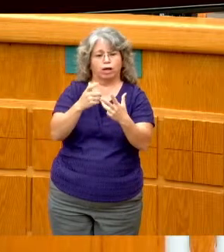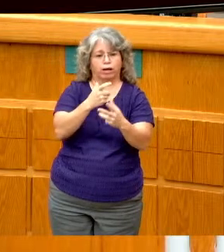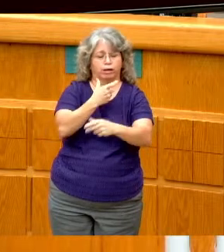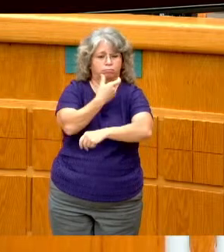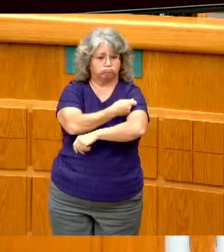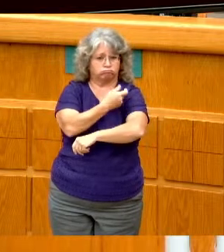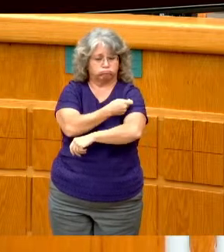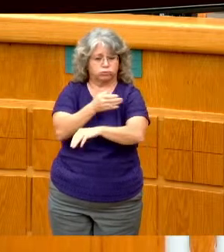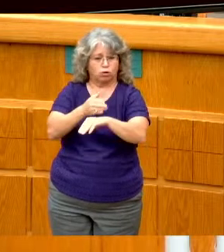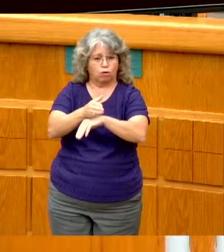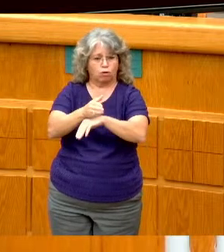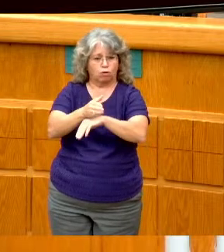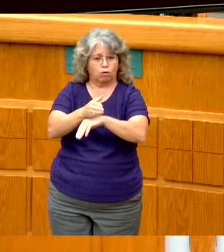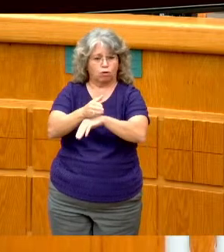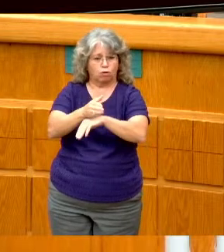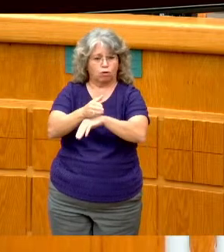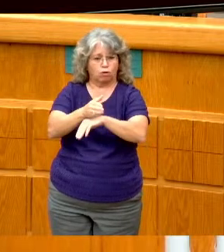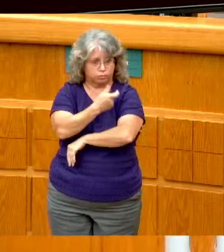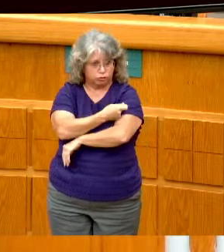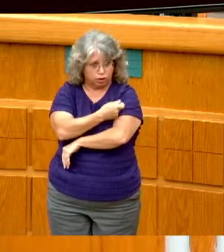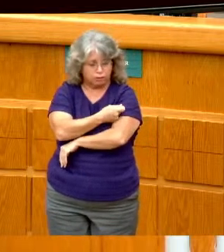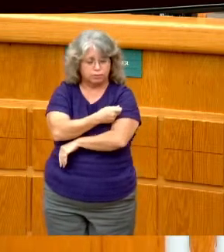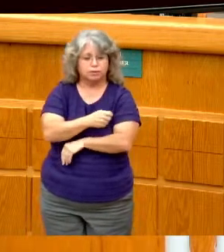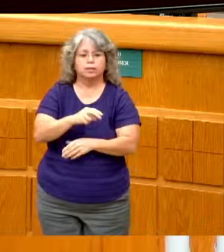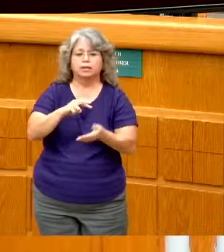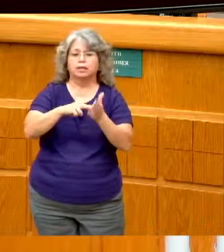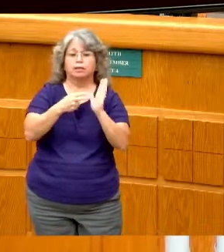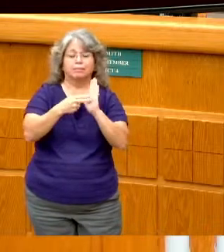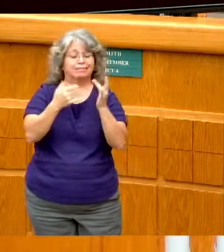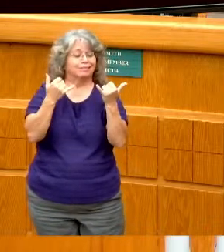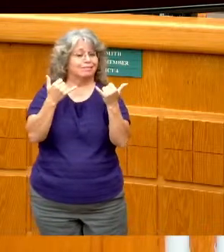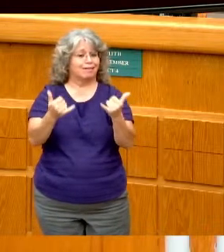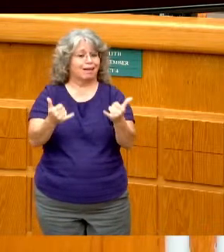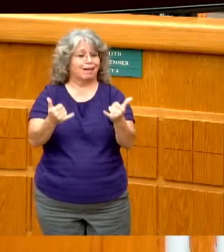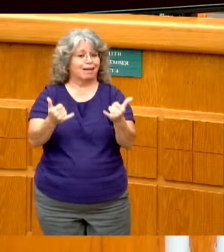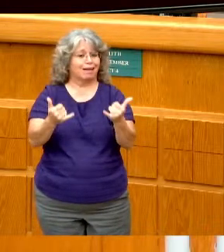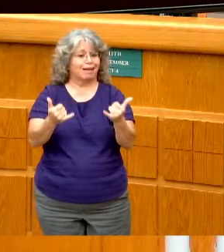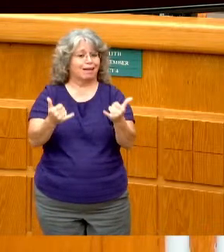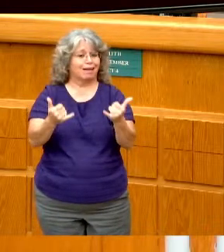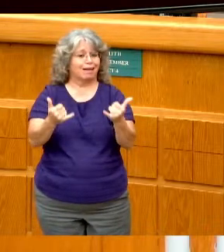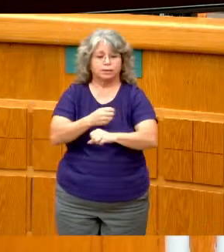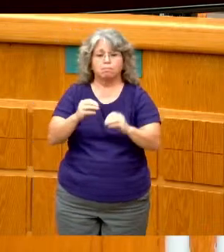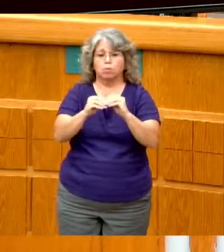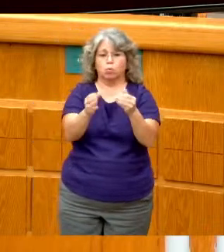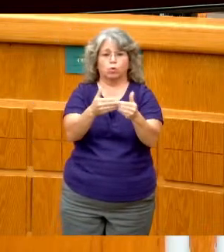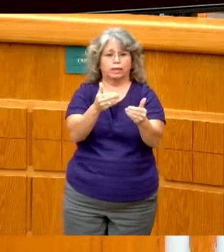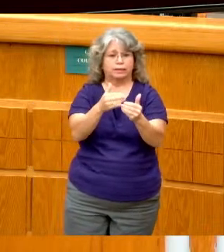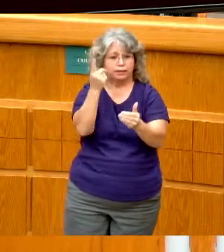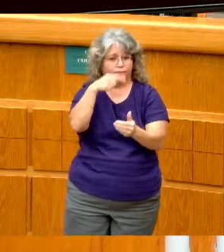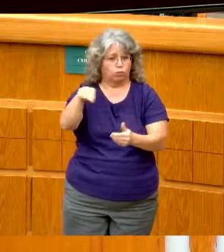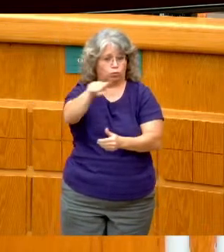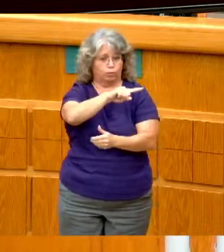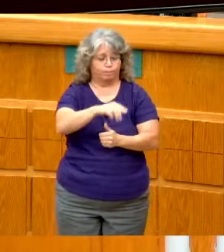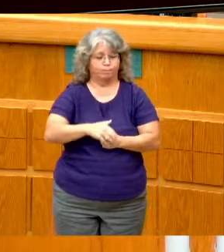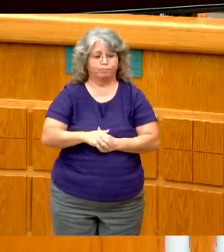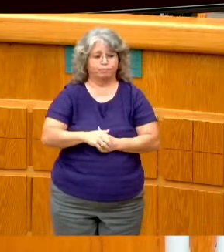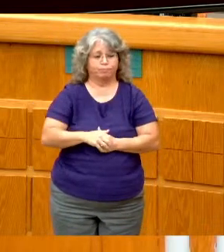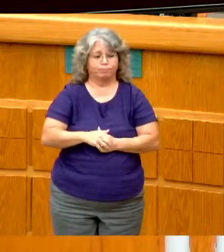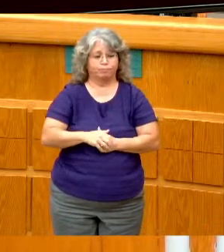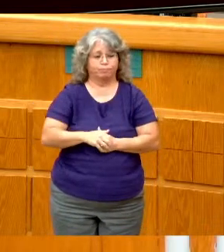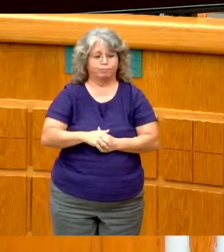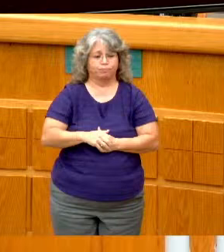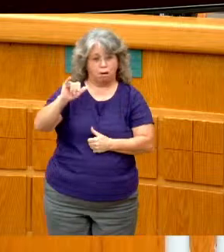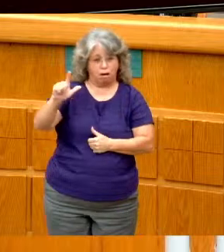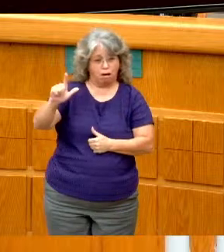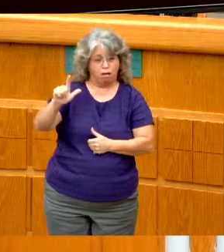800 doses, making getting a vaccine more convenient for you. And the La Palmera Vaccine Clinic